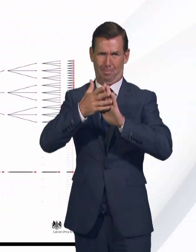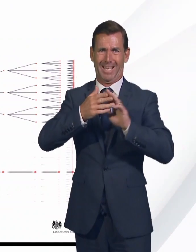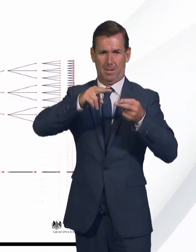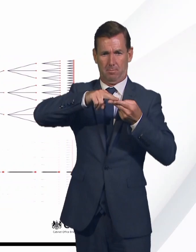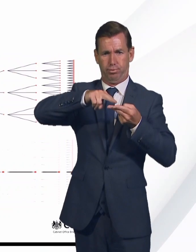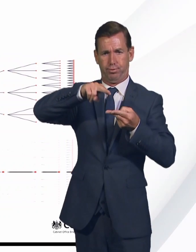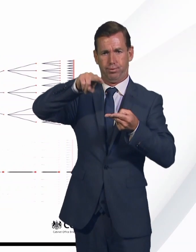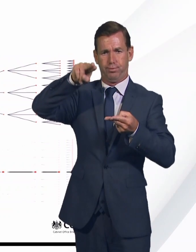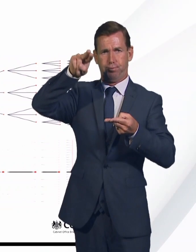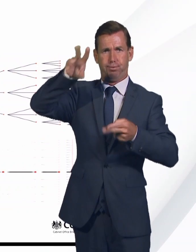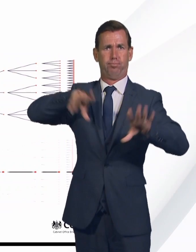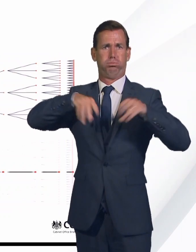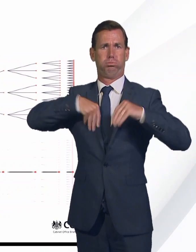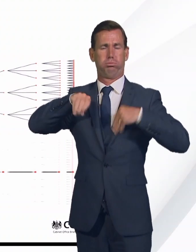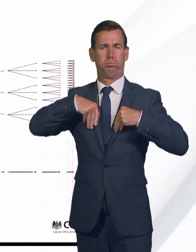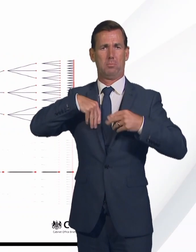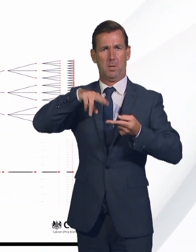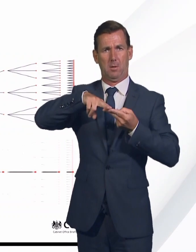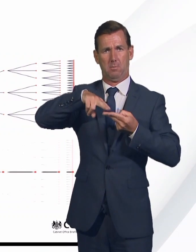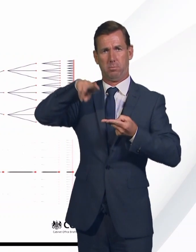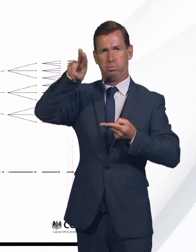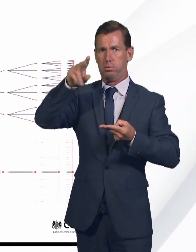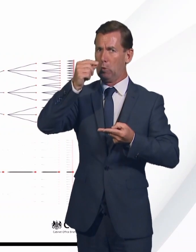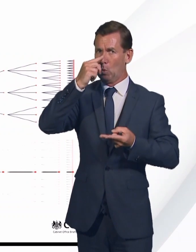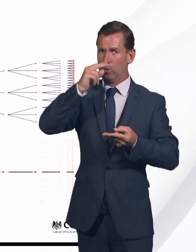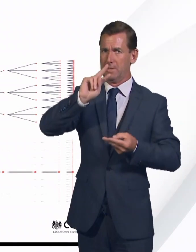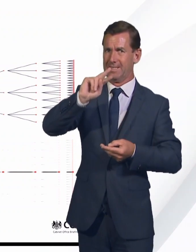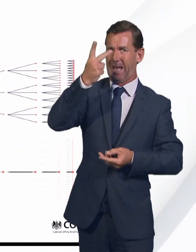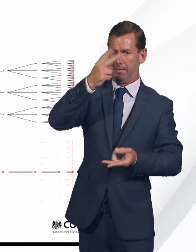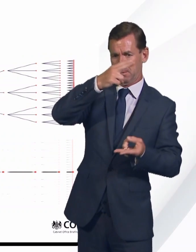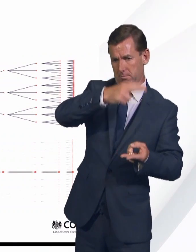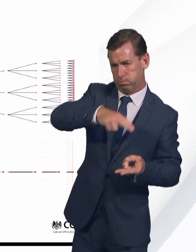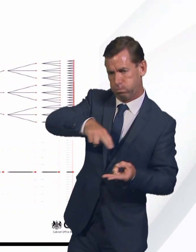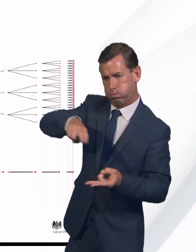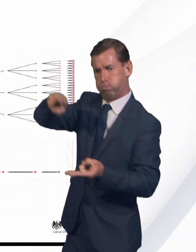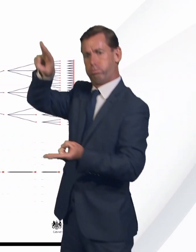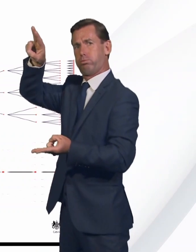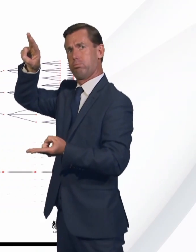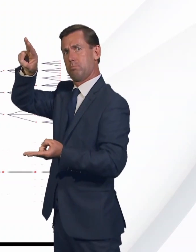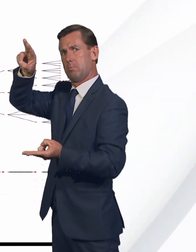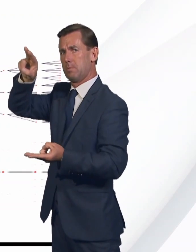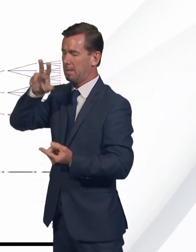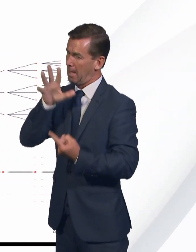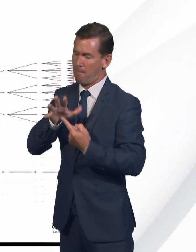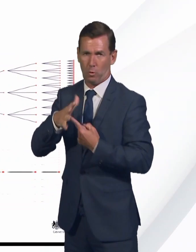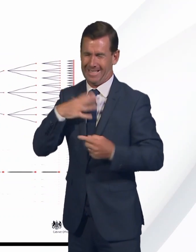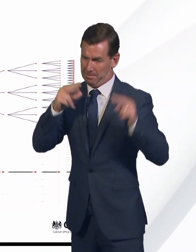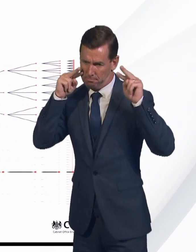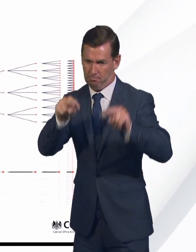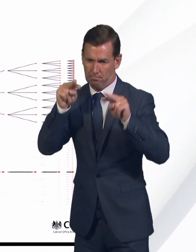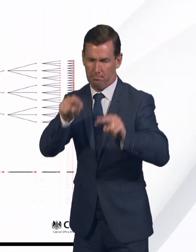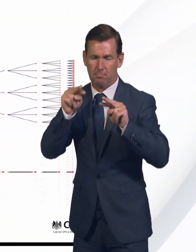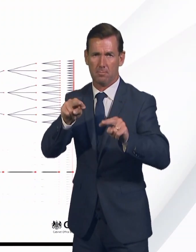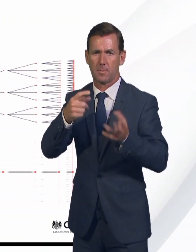of cases and we may experience a second peak. So it's really important that we keep monitoring it. Having